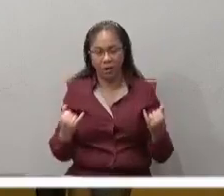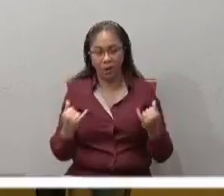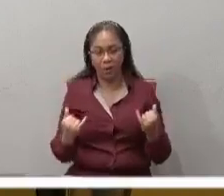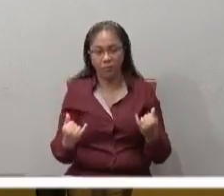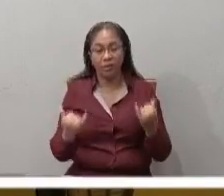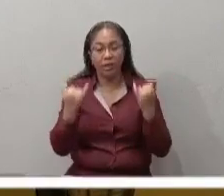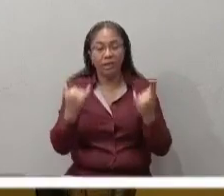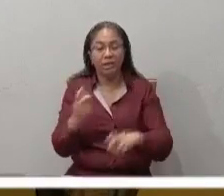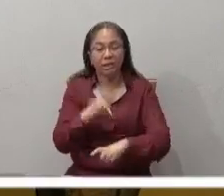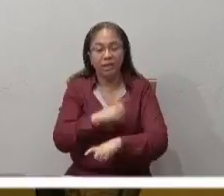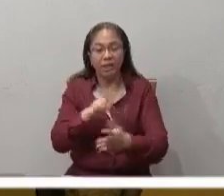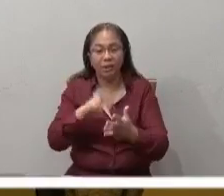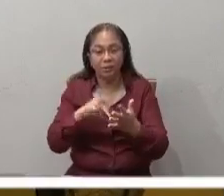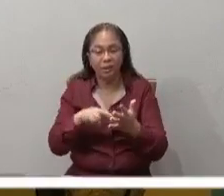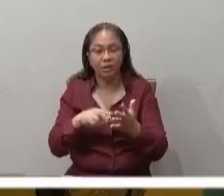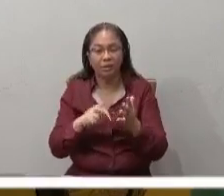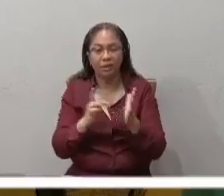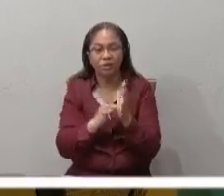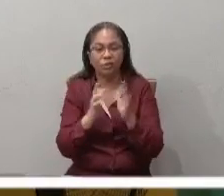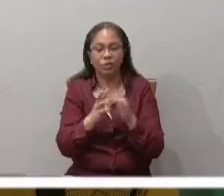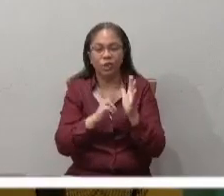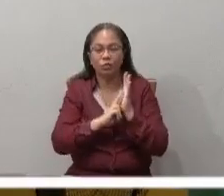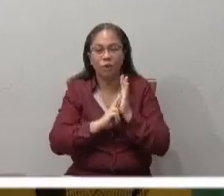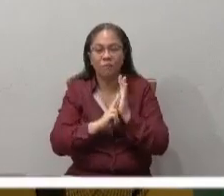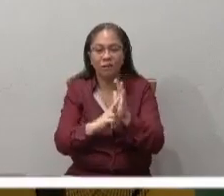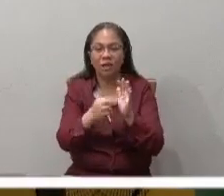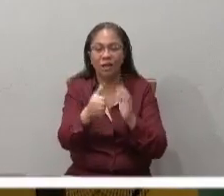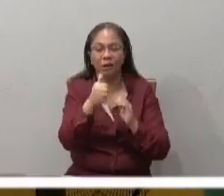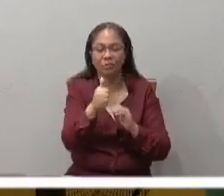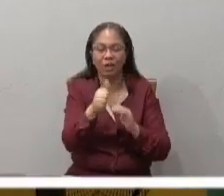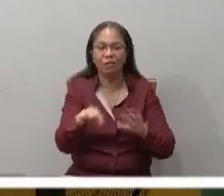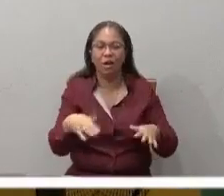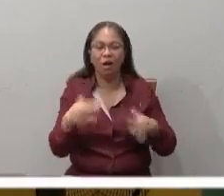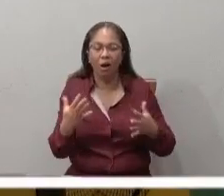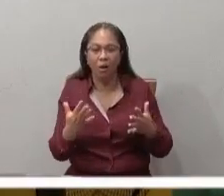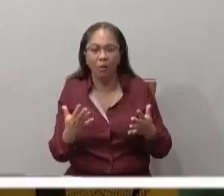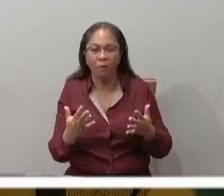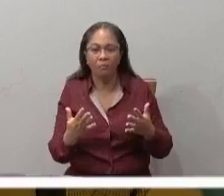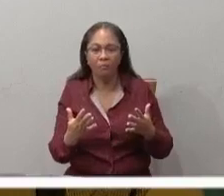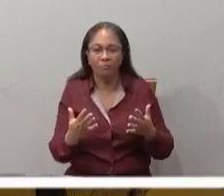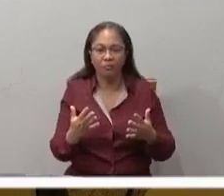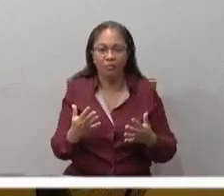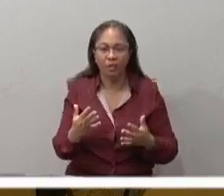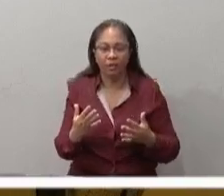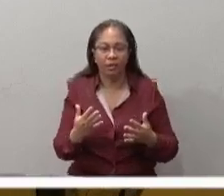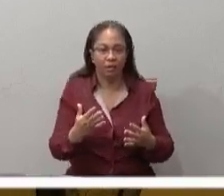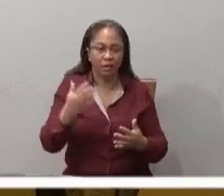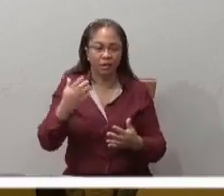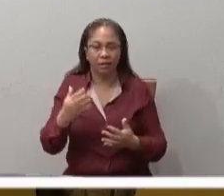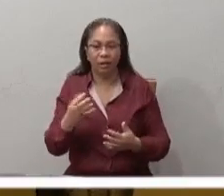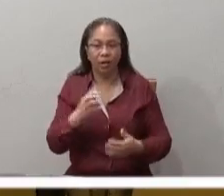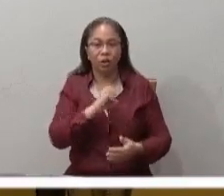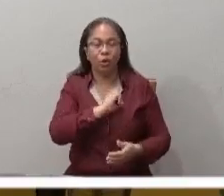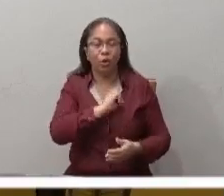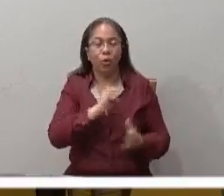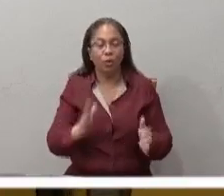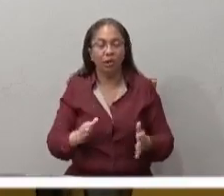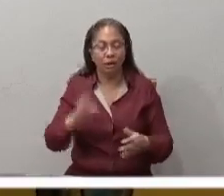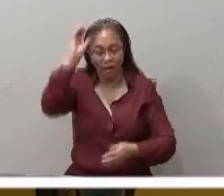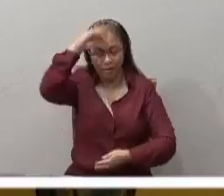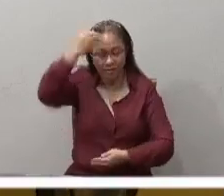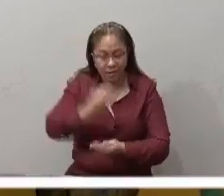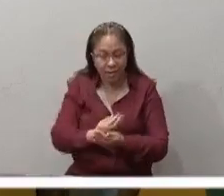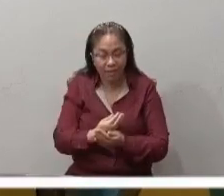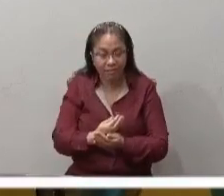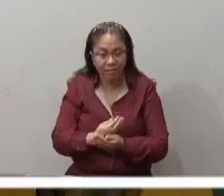revealing himself not just as the heir to the owner, but he's revealing himself now as the son